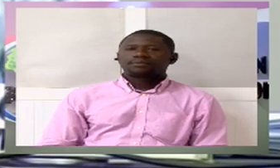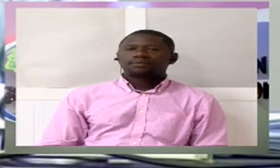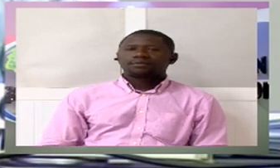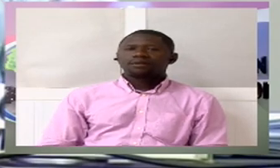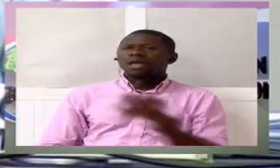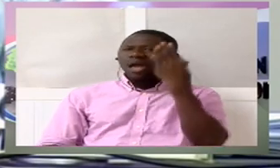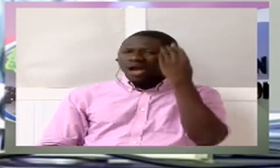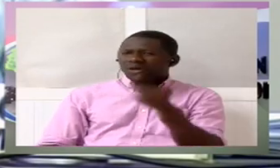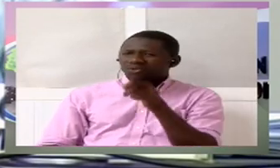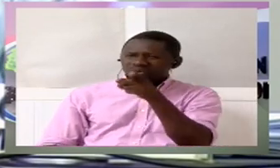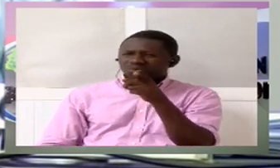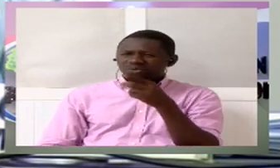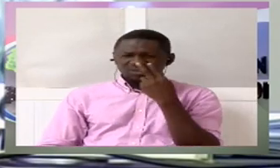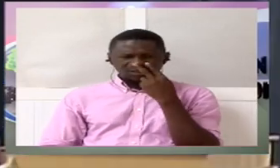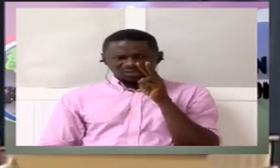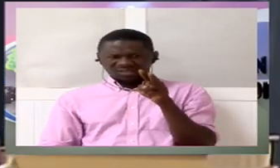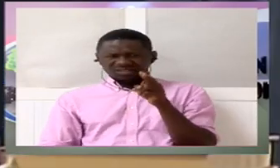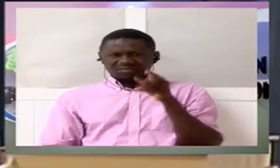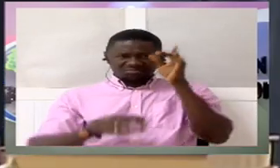How did you see the trial?